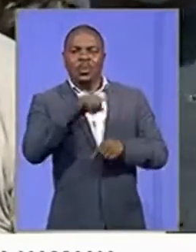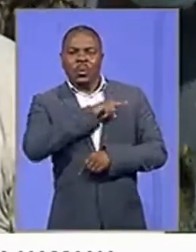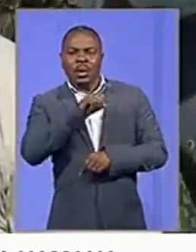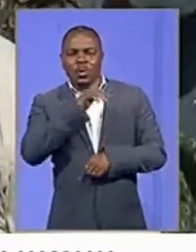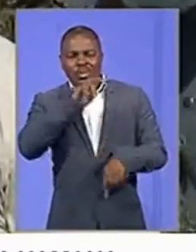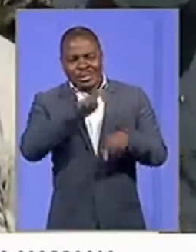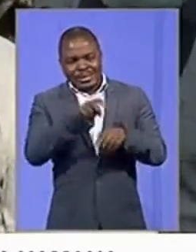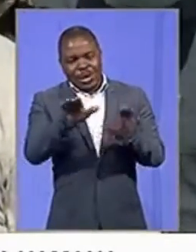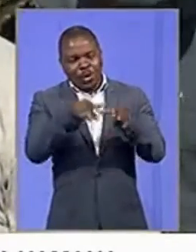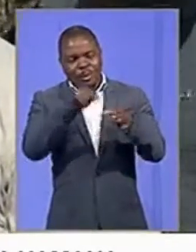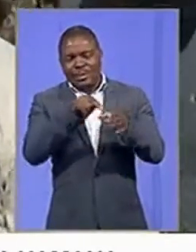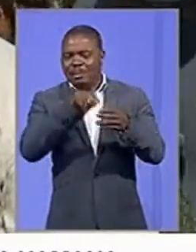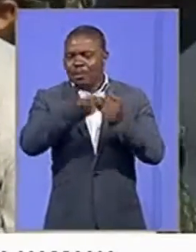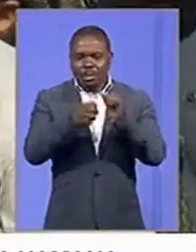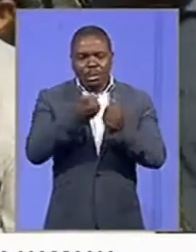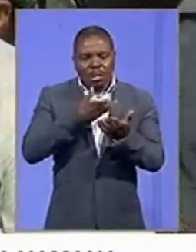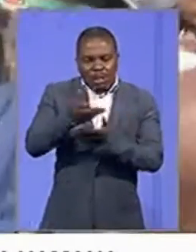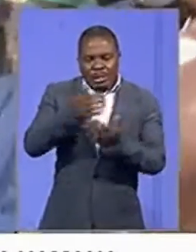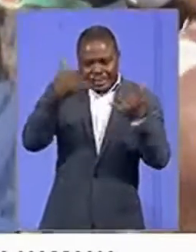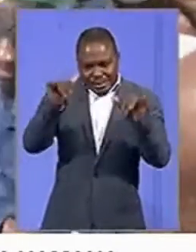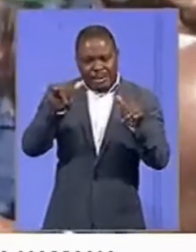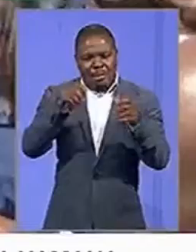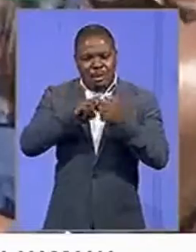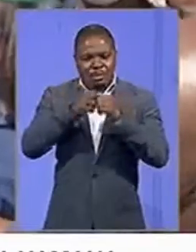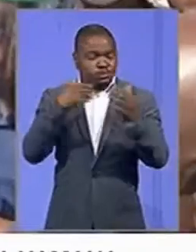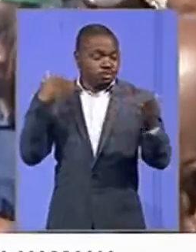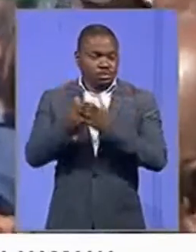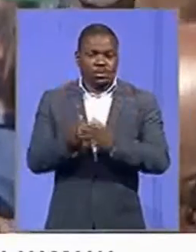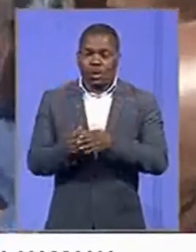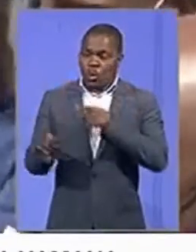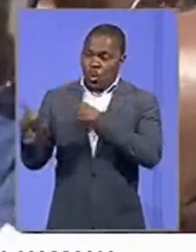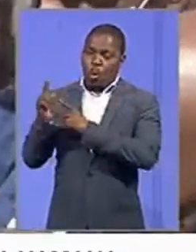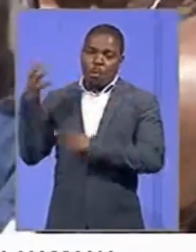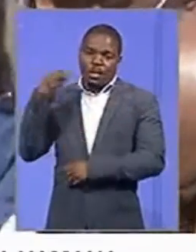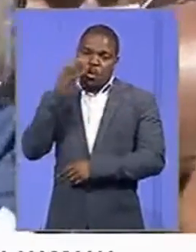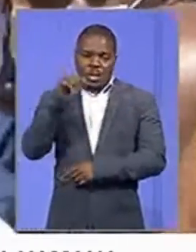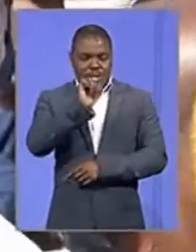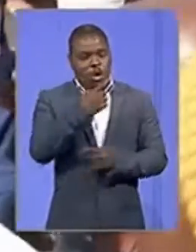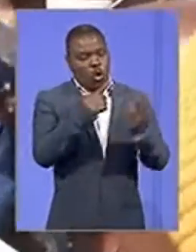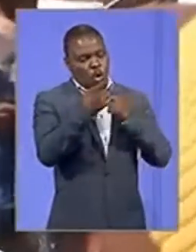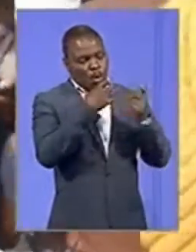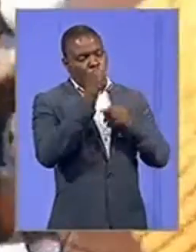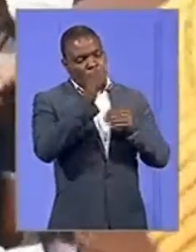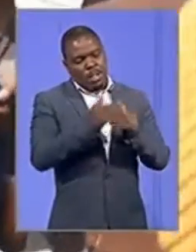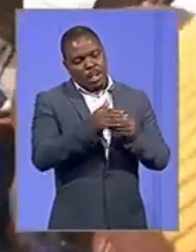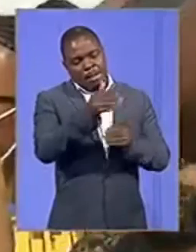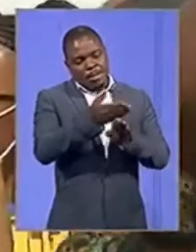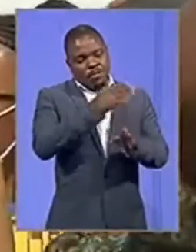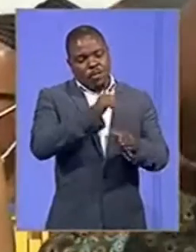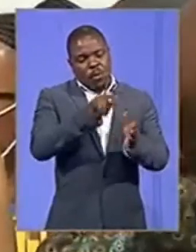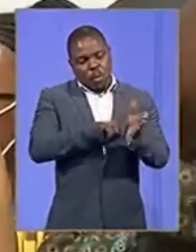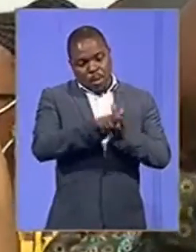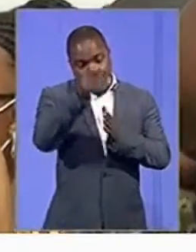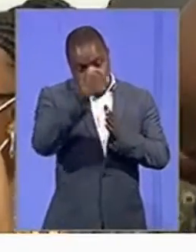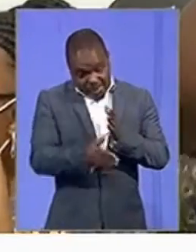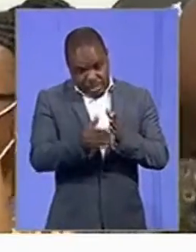PECOFs. So those issues are still standing now. Mthethwa o tshepisitse ho lekola ditletlebo tsa bona pele beke e fela. One of the